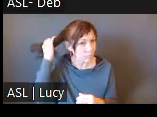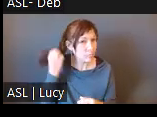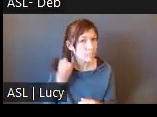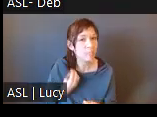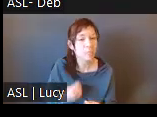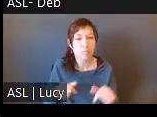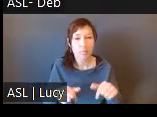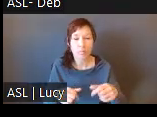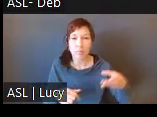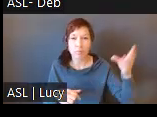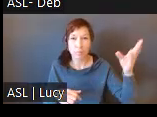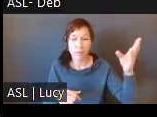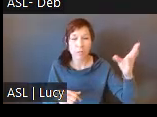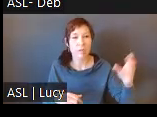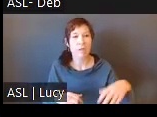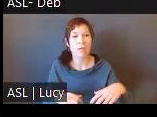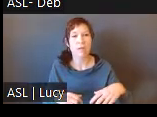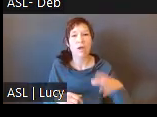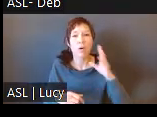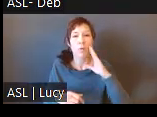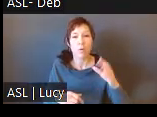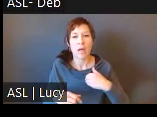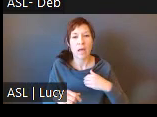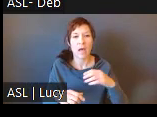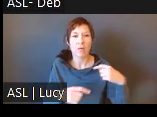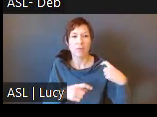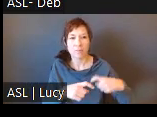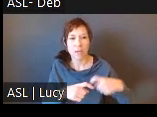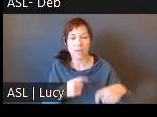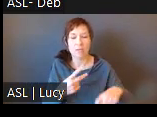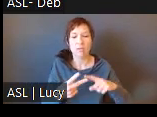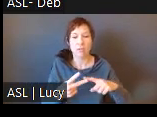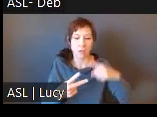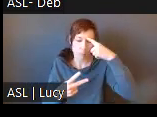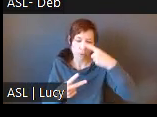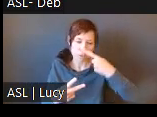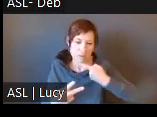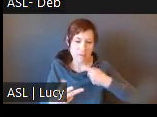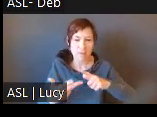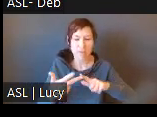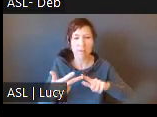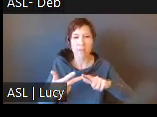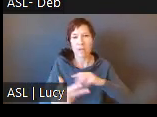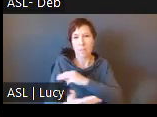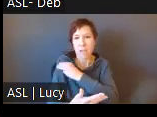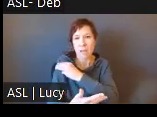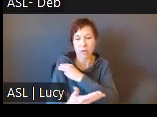This presentation is available with interpreters in Spanish, Portuguese, Mandarin, Haitian